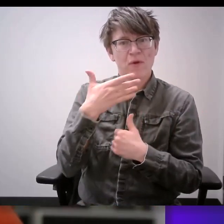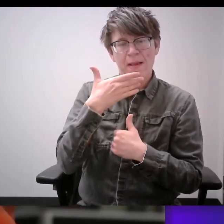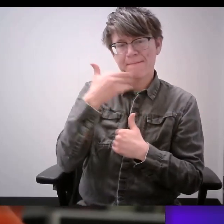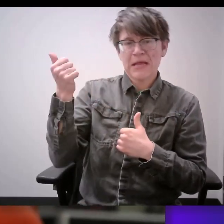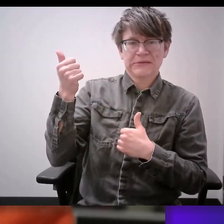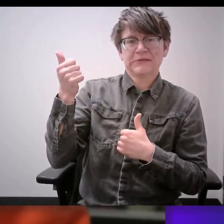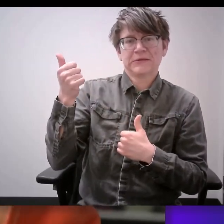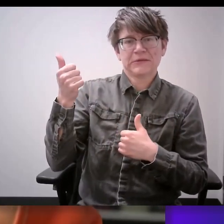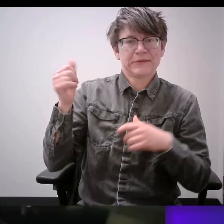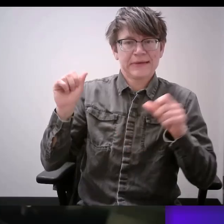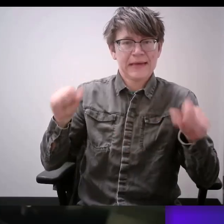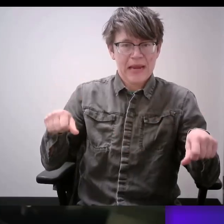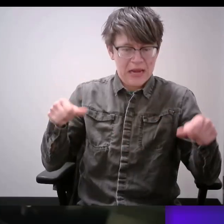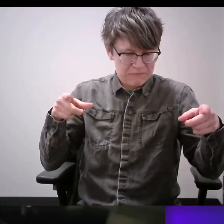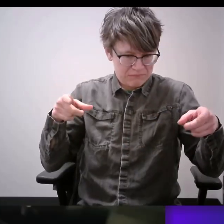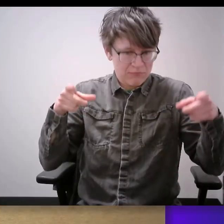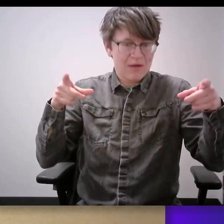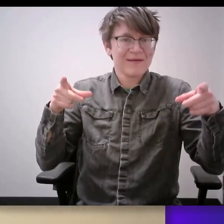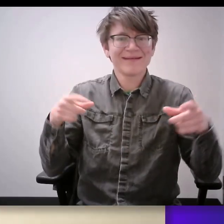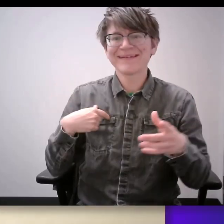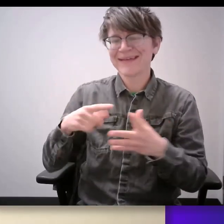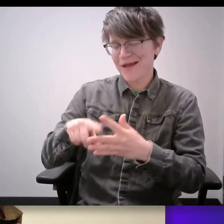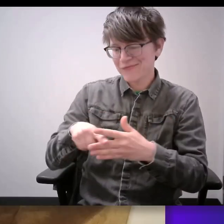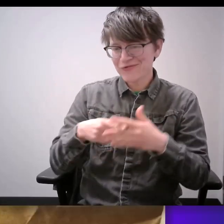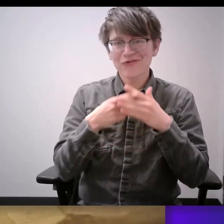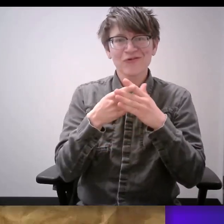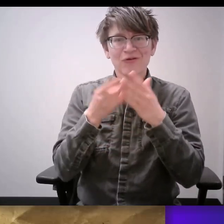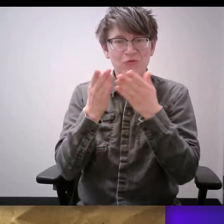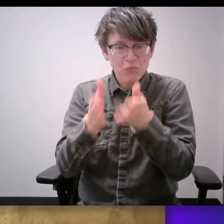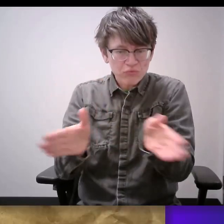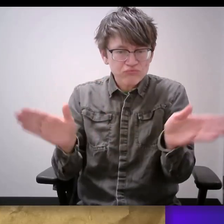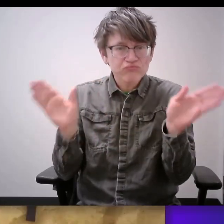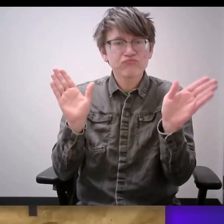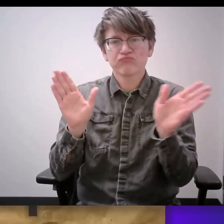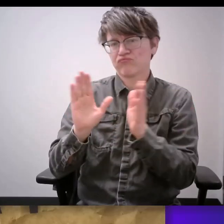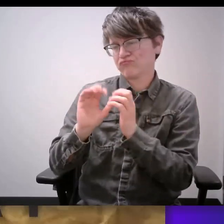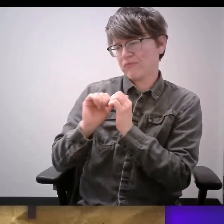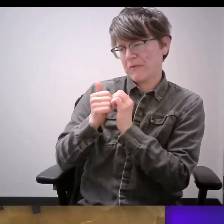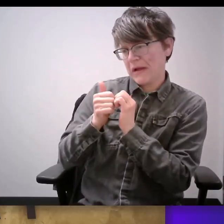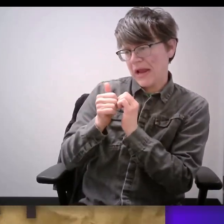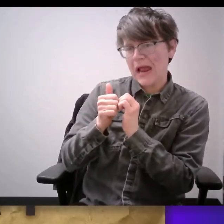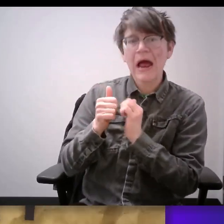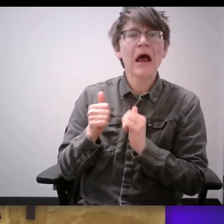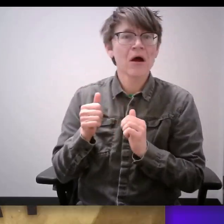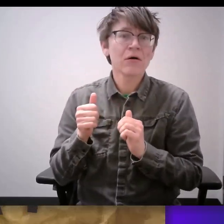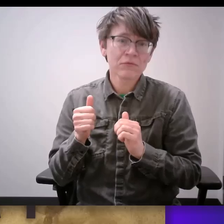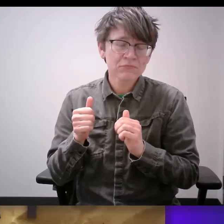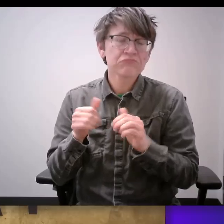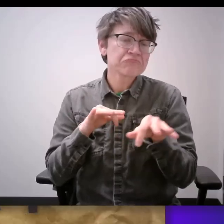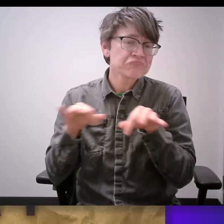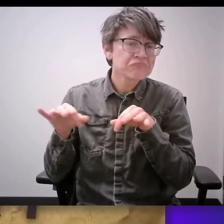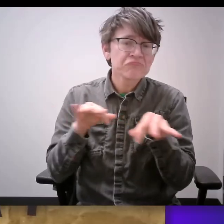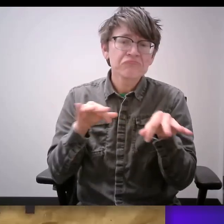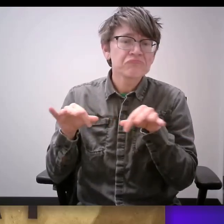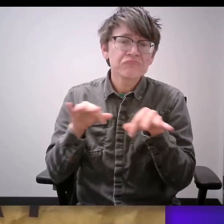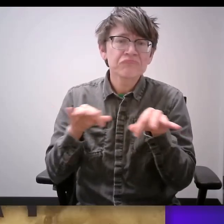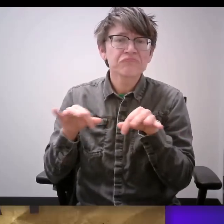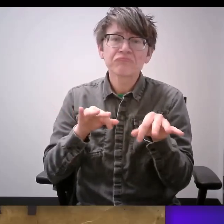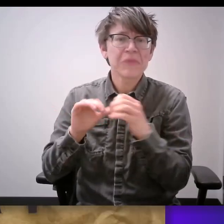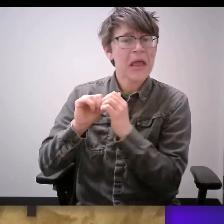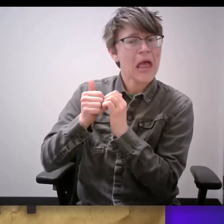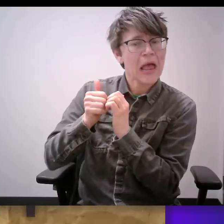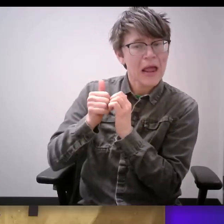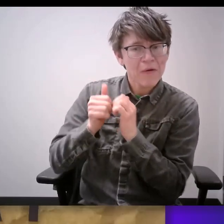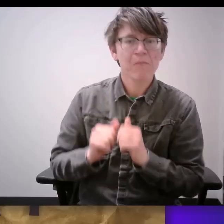as it can. So I'm going to start all this out with a broad overview of the genre, just so you can see where you could start and where you might end up with